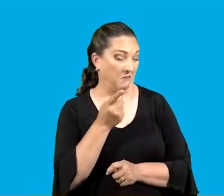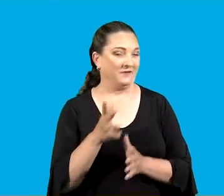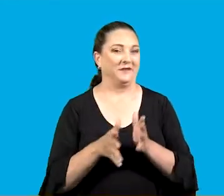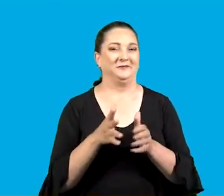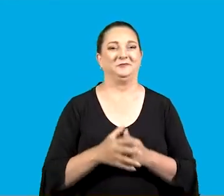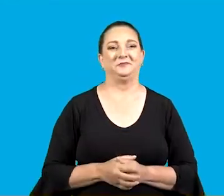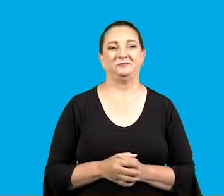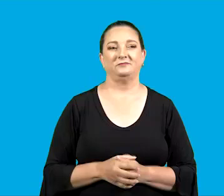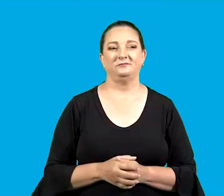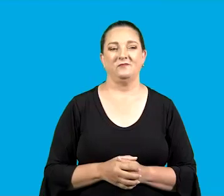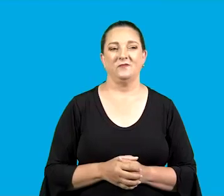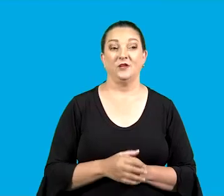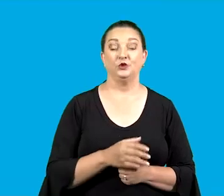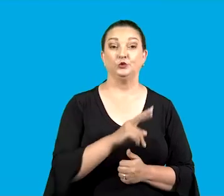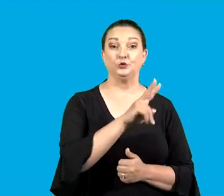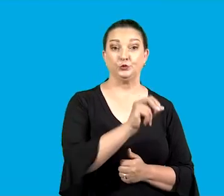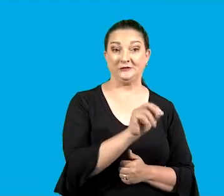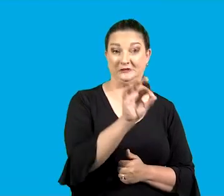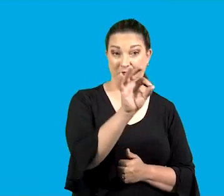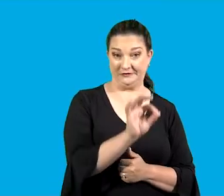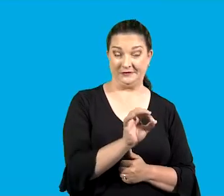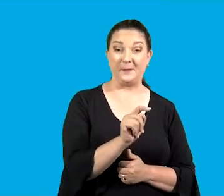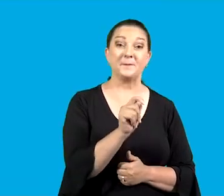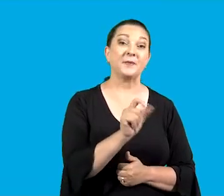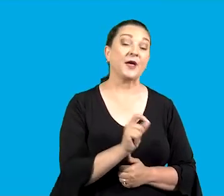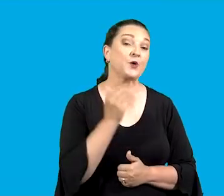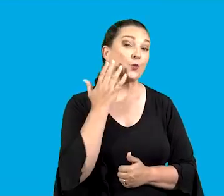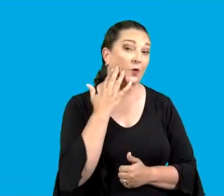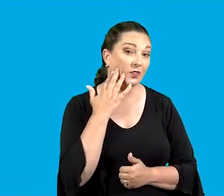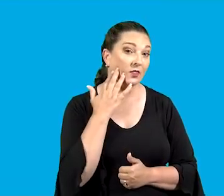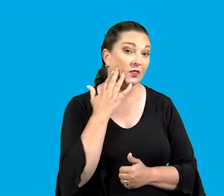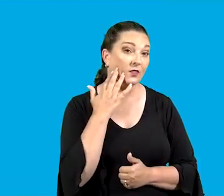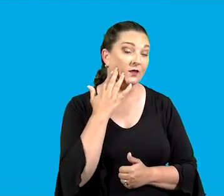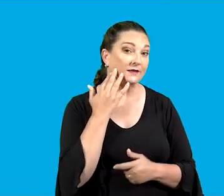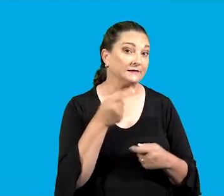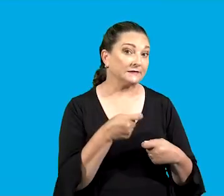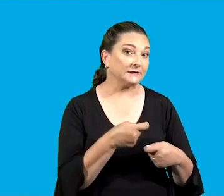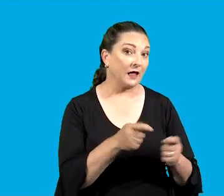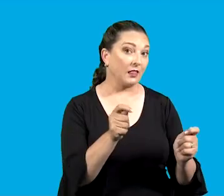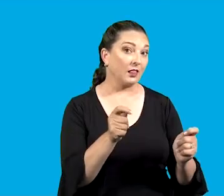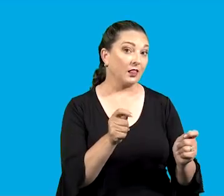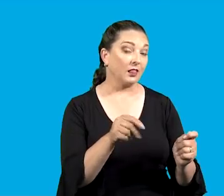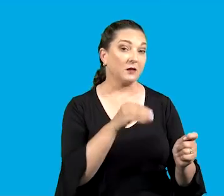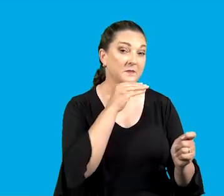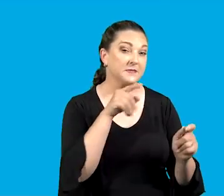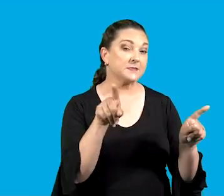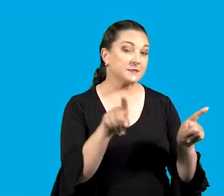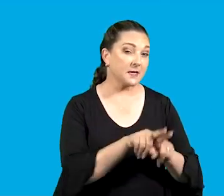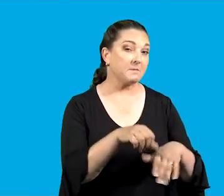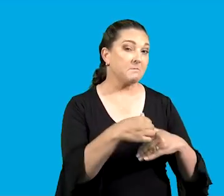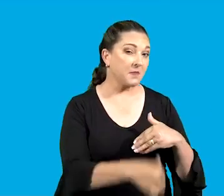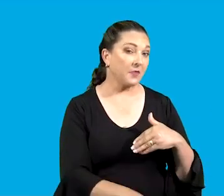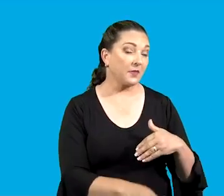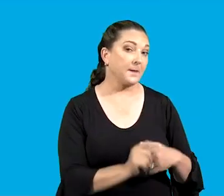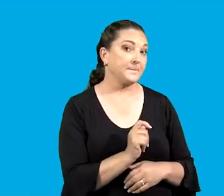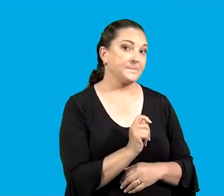this trick. We are told 20% pay in the month of sales.